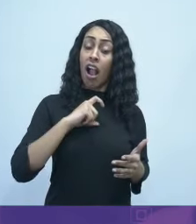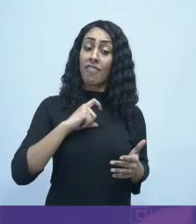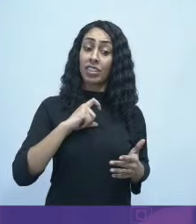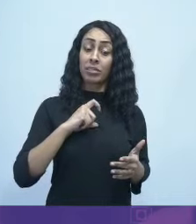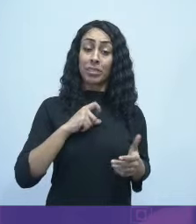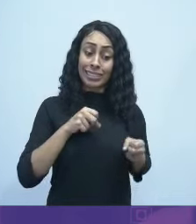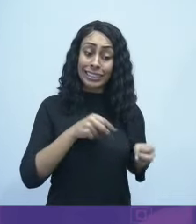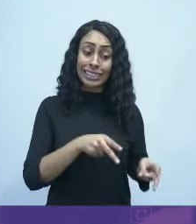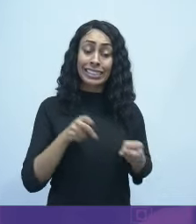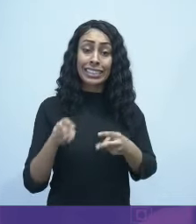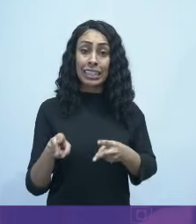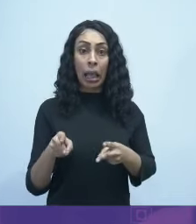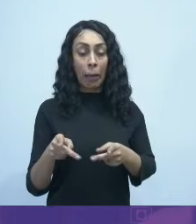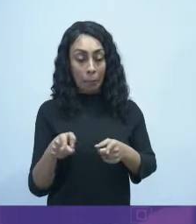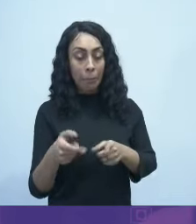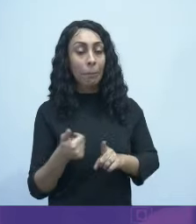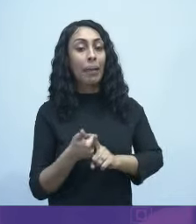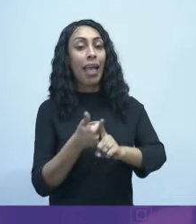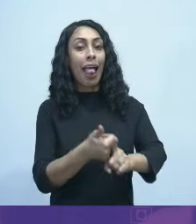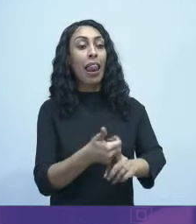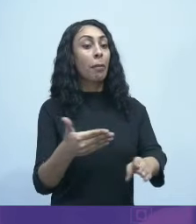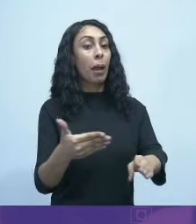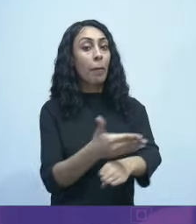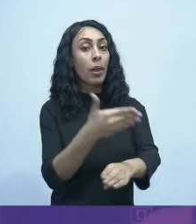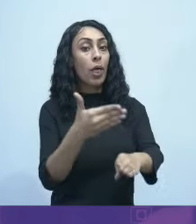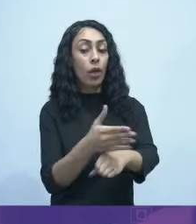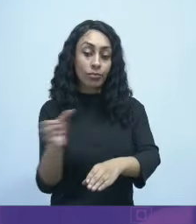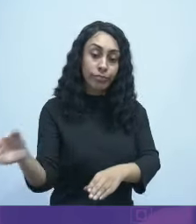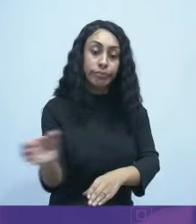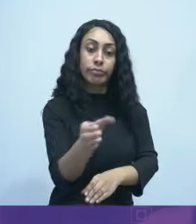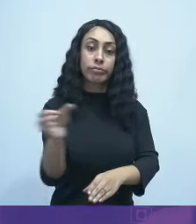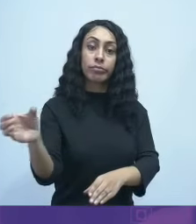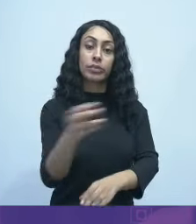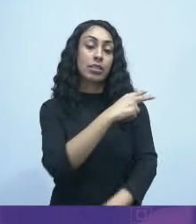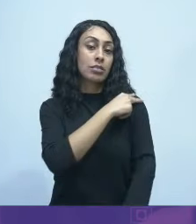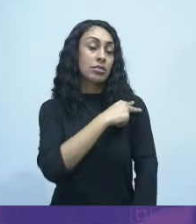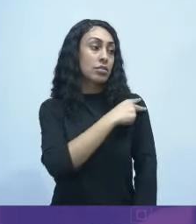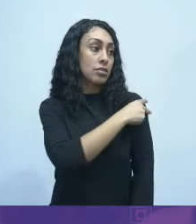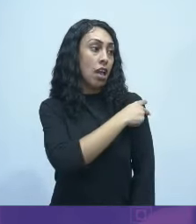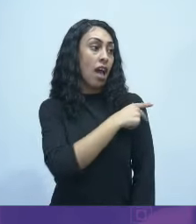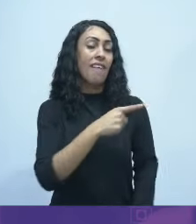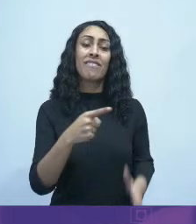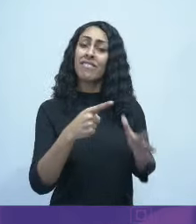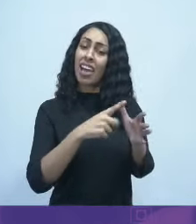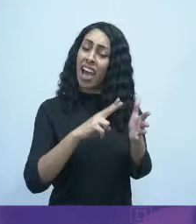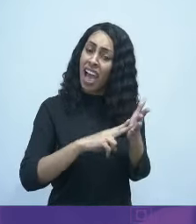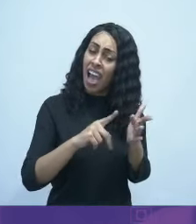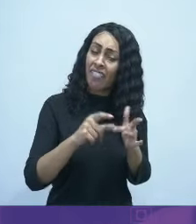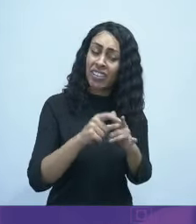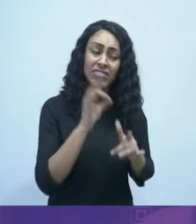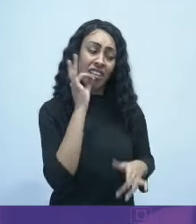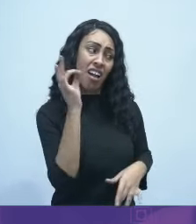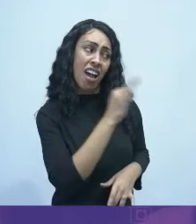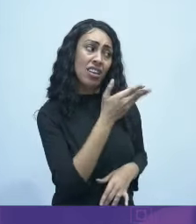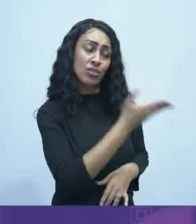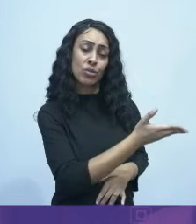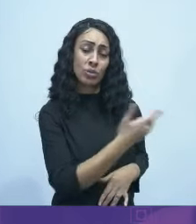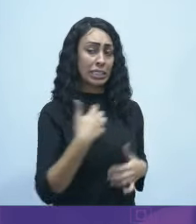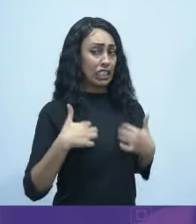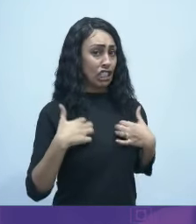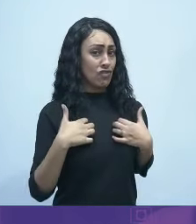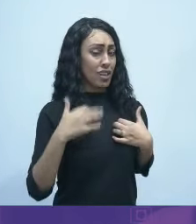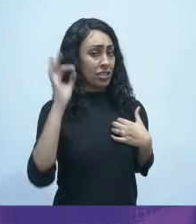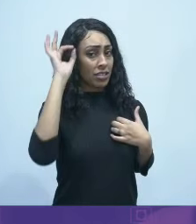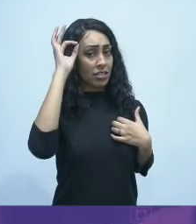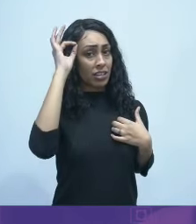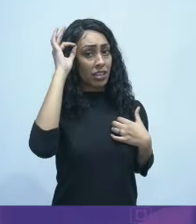designed to encourage employers to take on disabled staff. Abid, I'm interested in what the Arts Council can